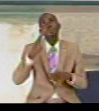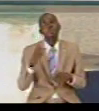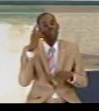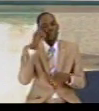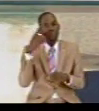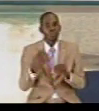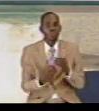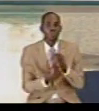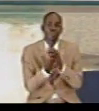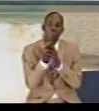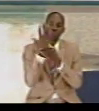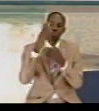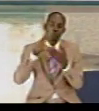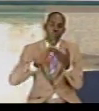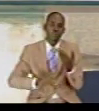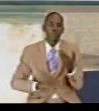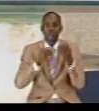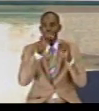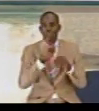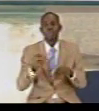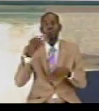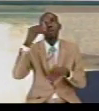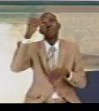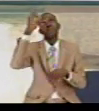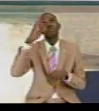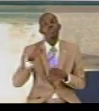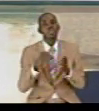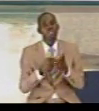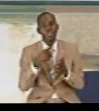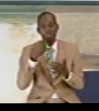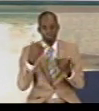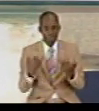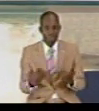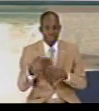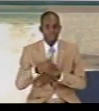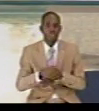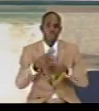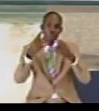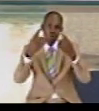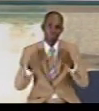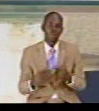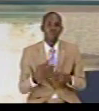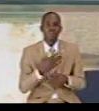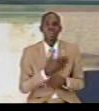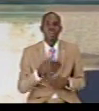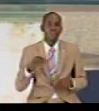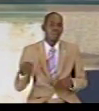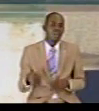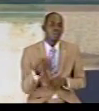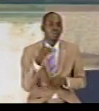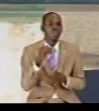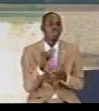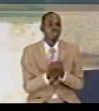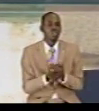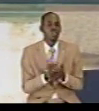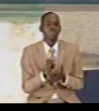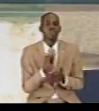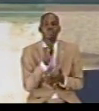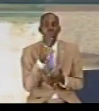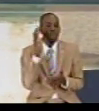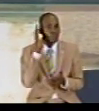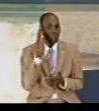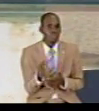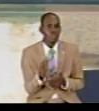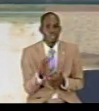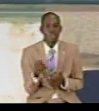overflowing blessing of the Lord, it says, tonight come. And whosoever will, is she